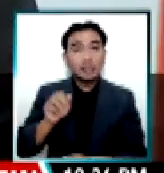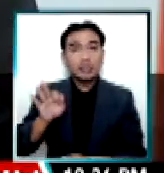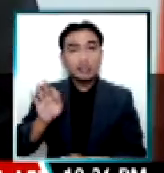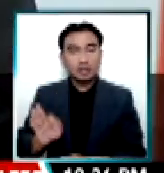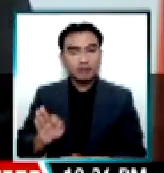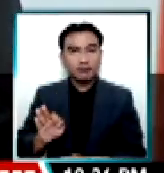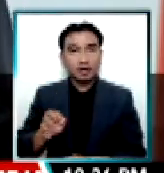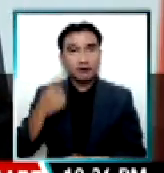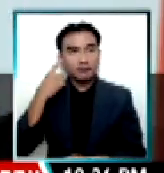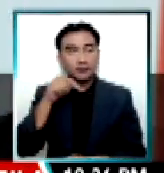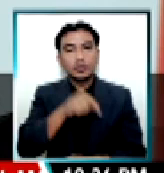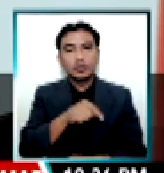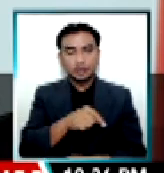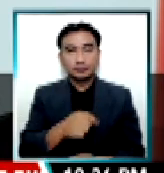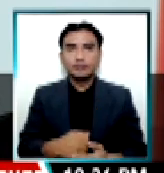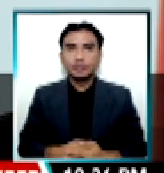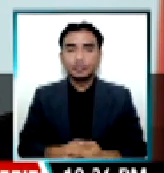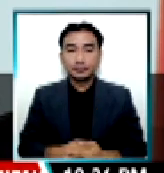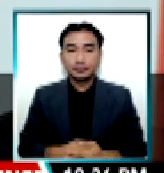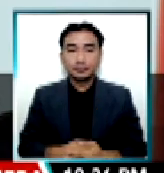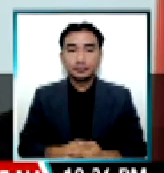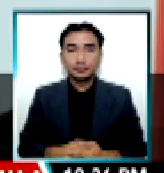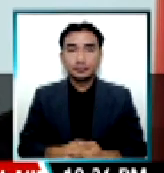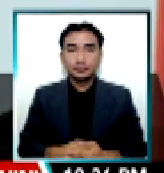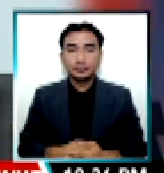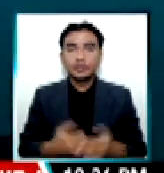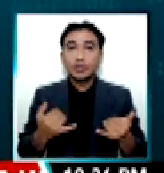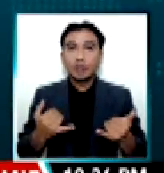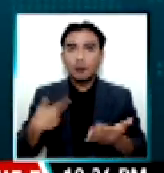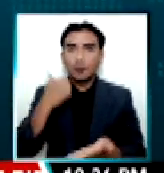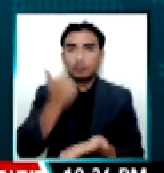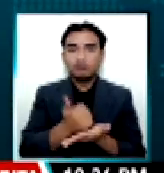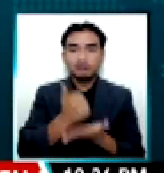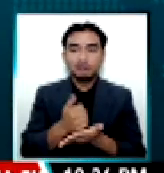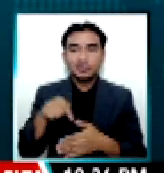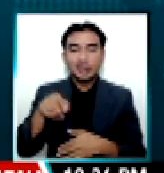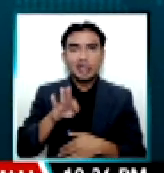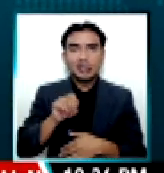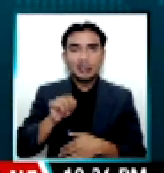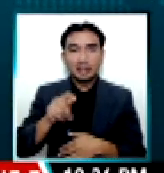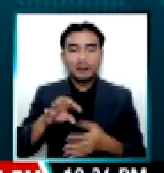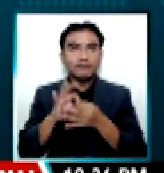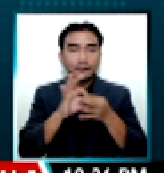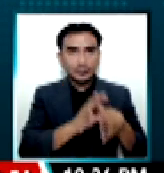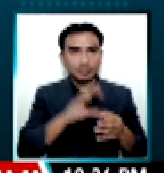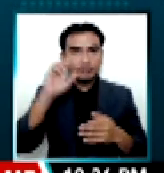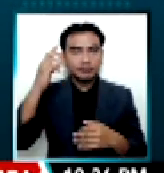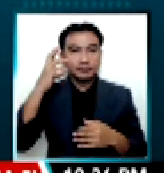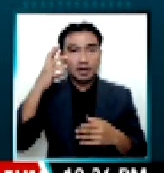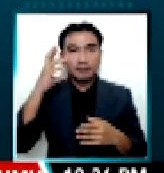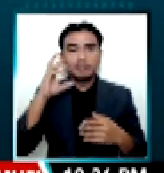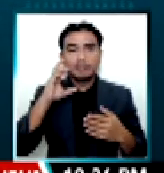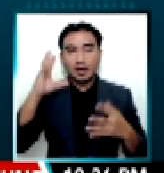Management of Emerging Infectious Diseases o IATF na aprobado ng Pangulo. If you have some, you know,